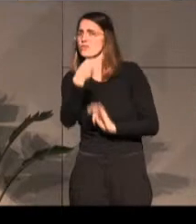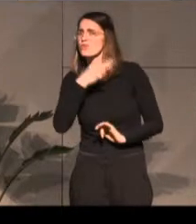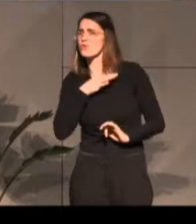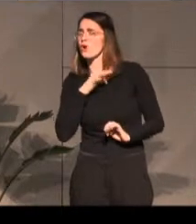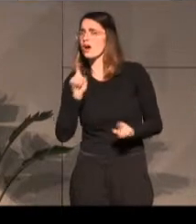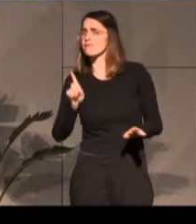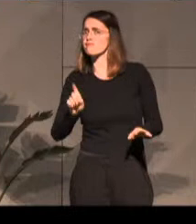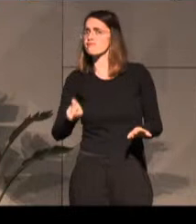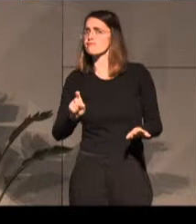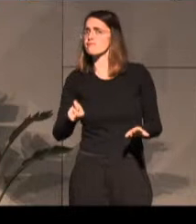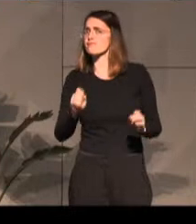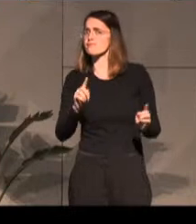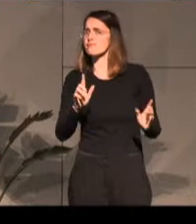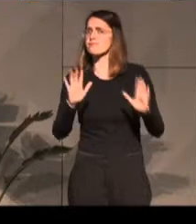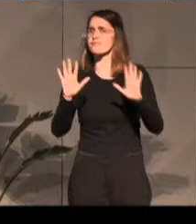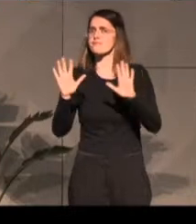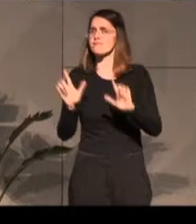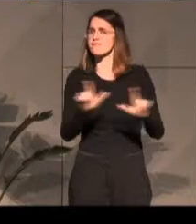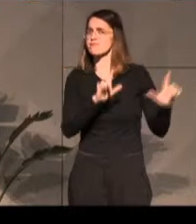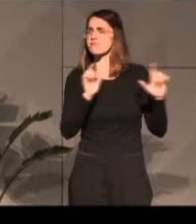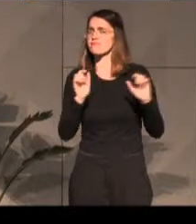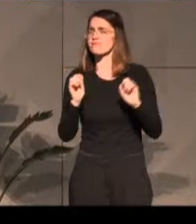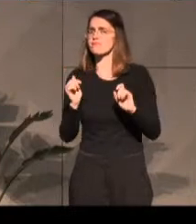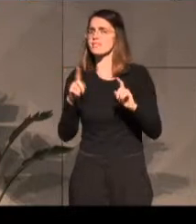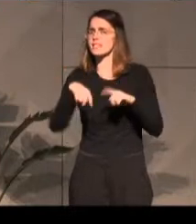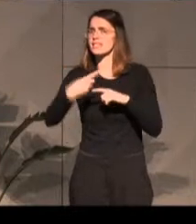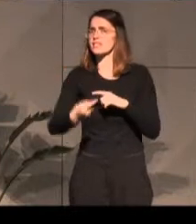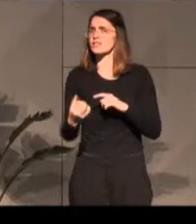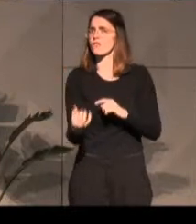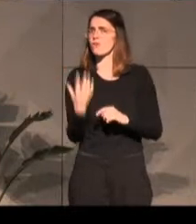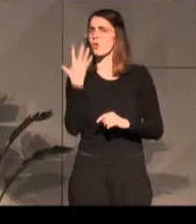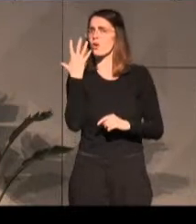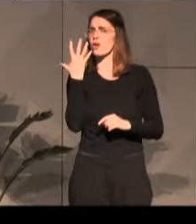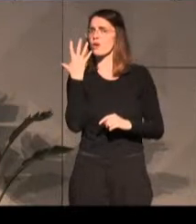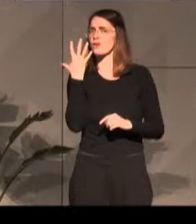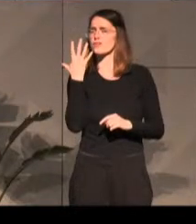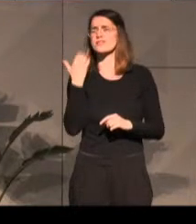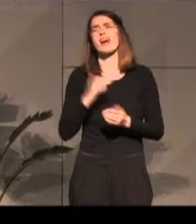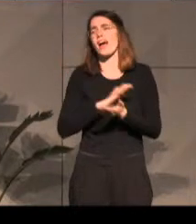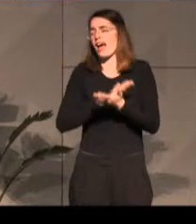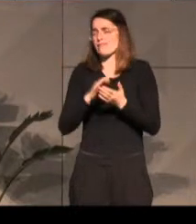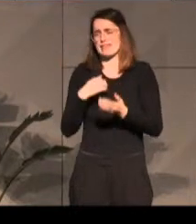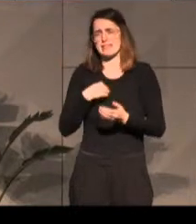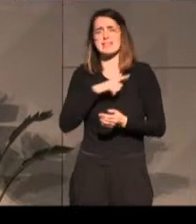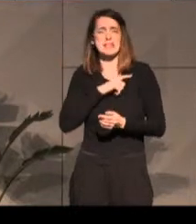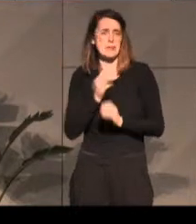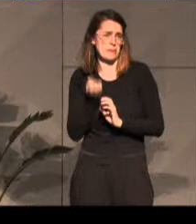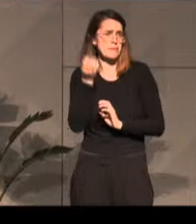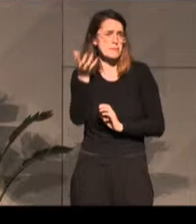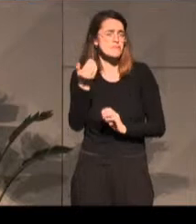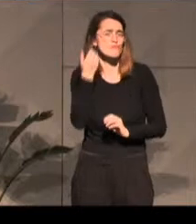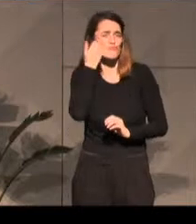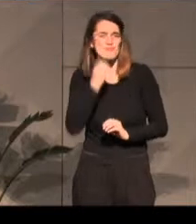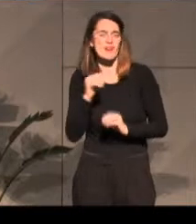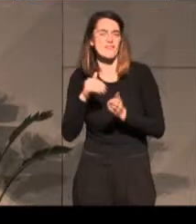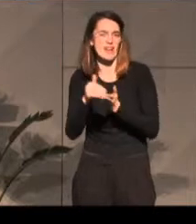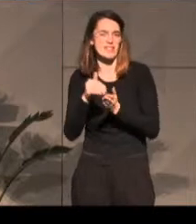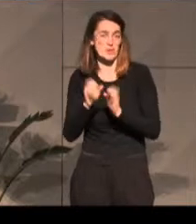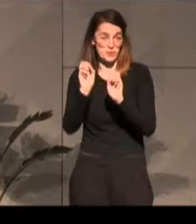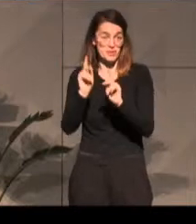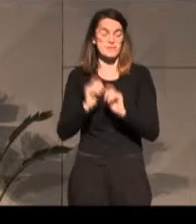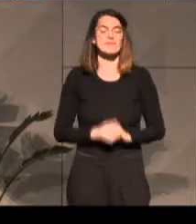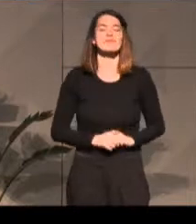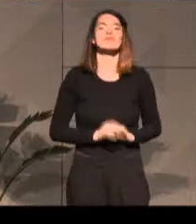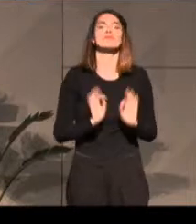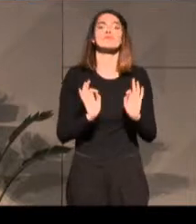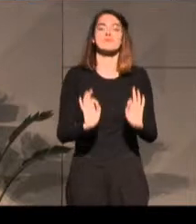really seem to work very well if I do it. I'll let you know when you change the slide, please. So these are